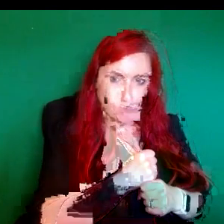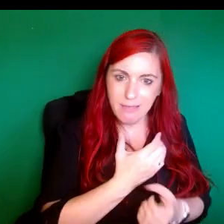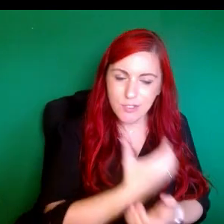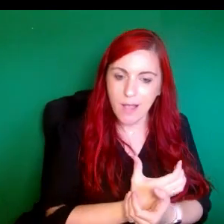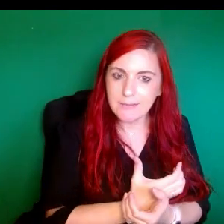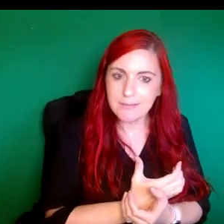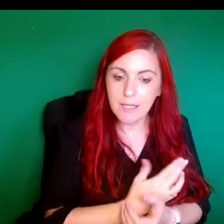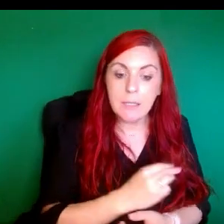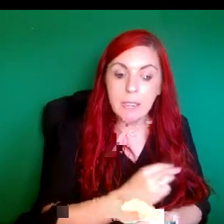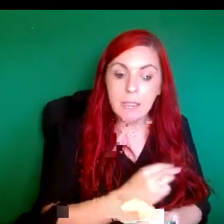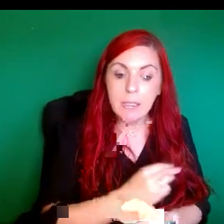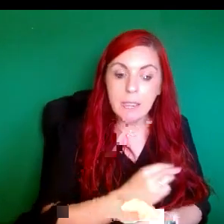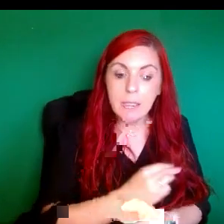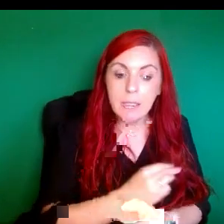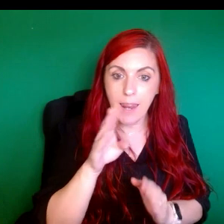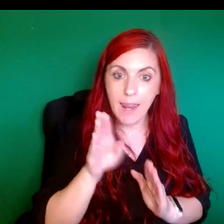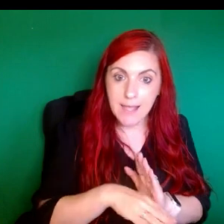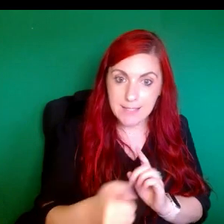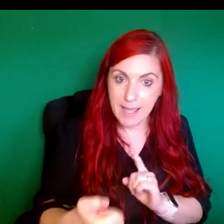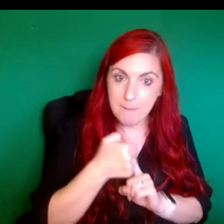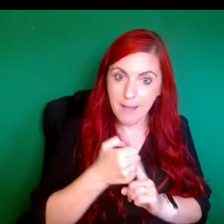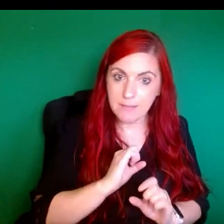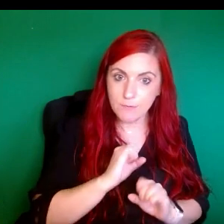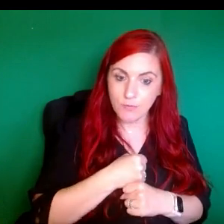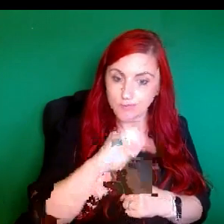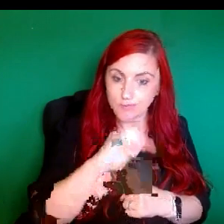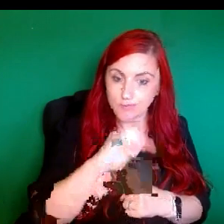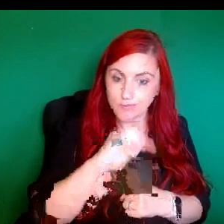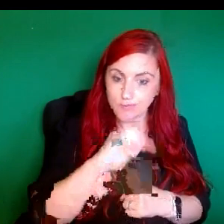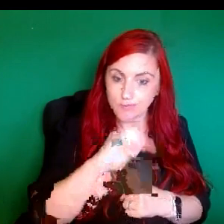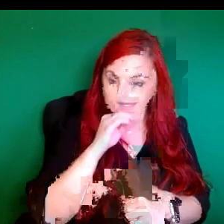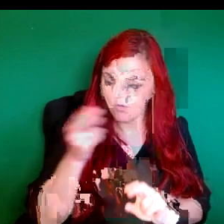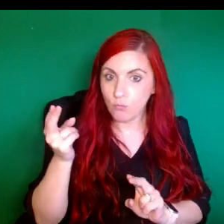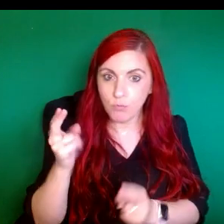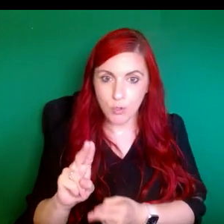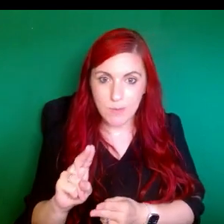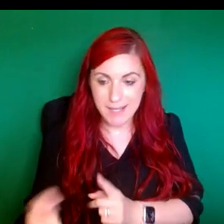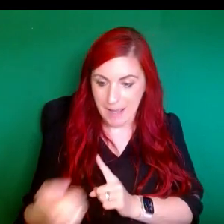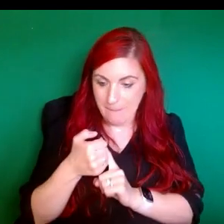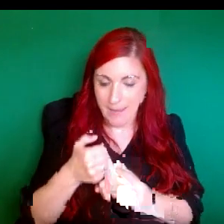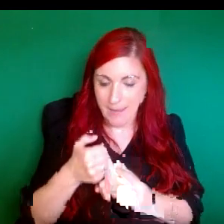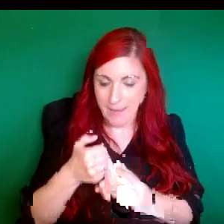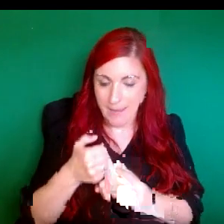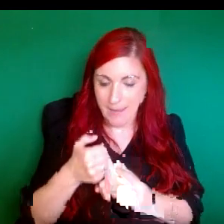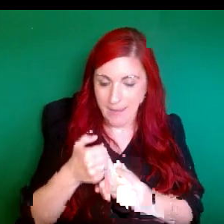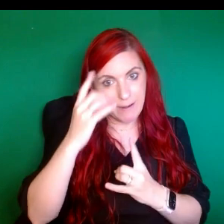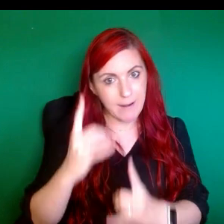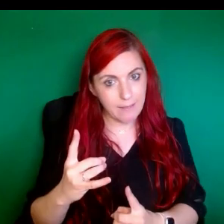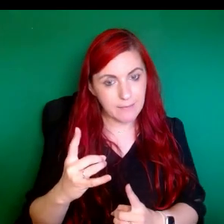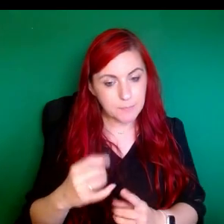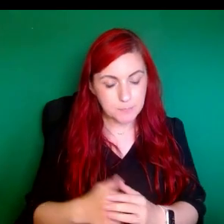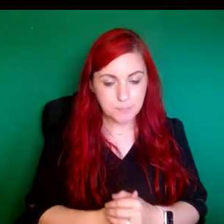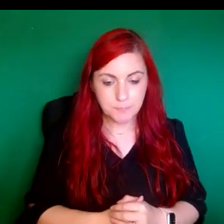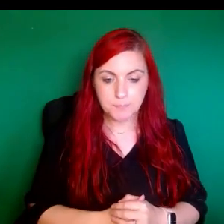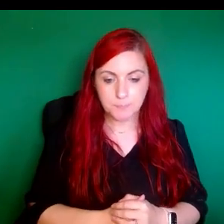stress response system in the body, it means that there's less impact on children then, and it reduces physical